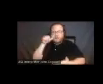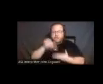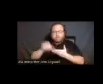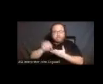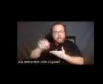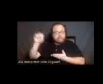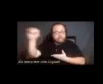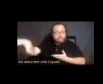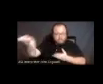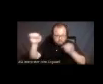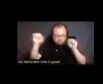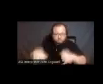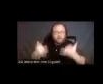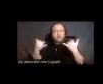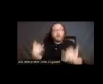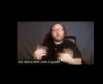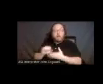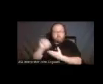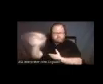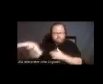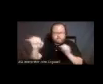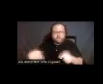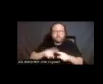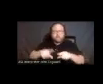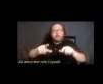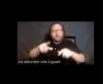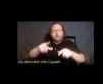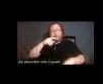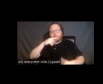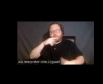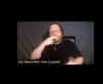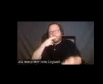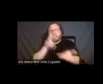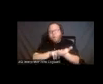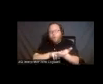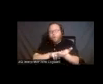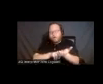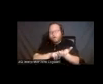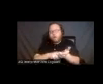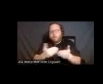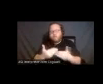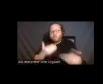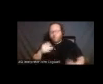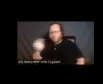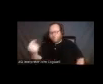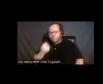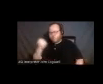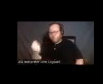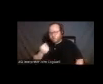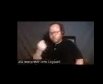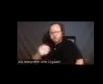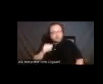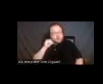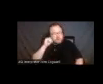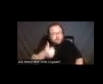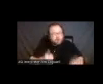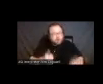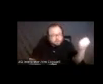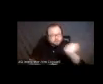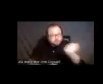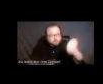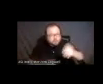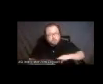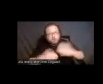can go in now. They just have to be postmarked by Tuesday. And tomorrow, Saturday, they are